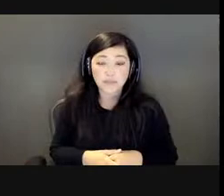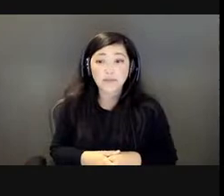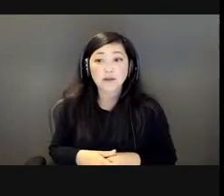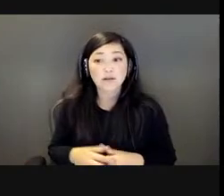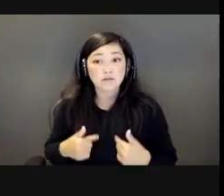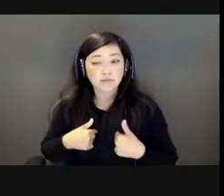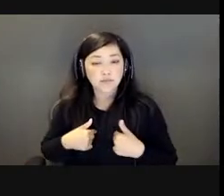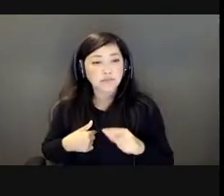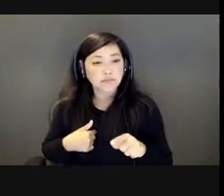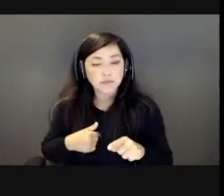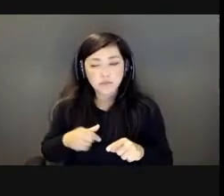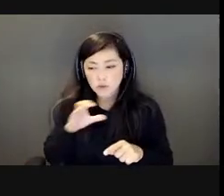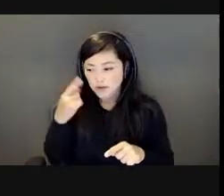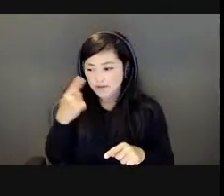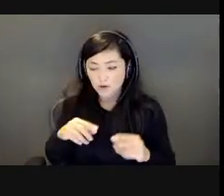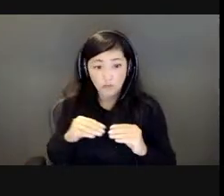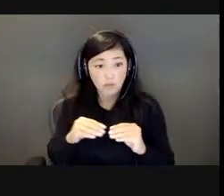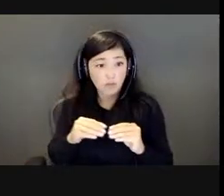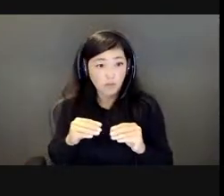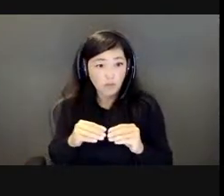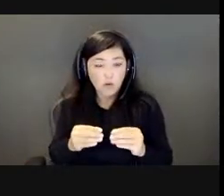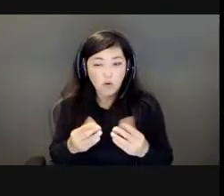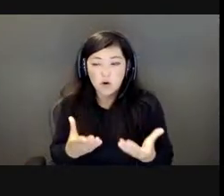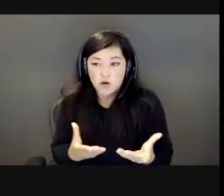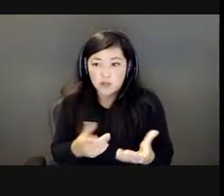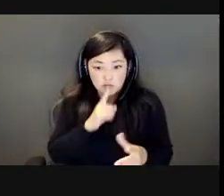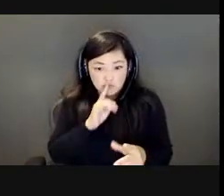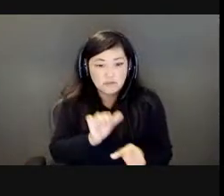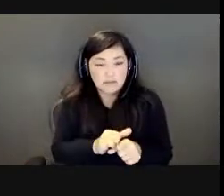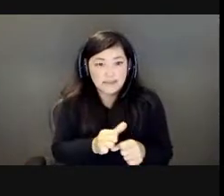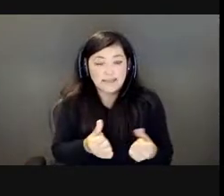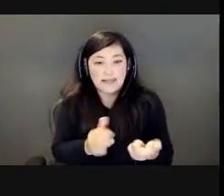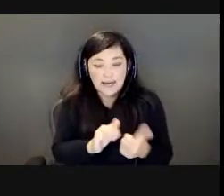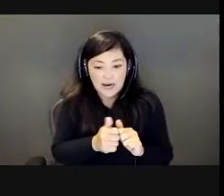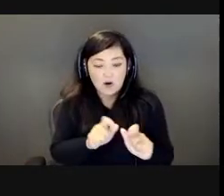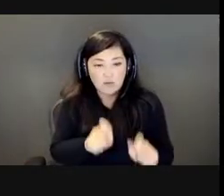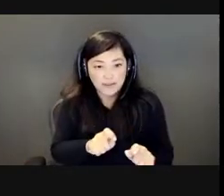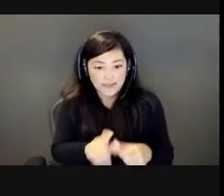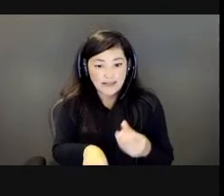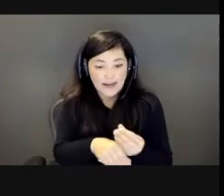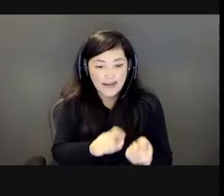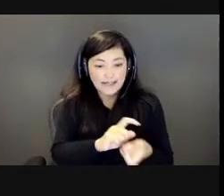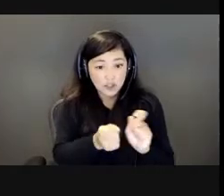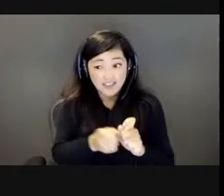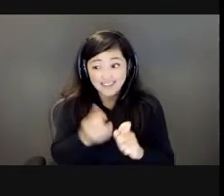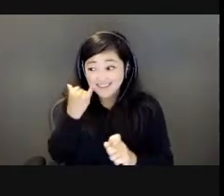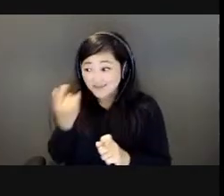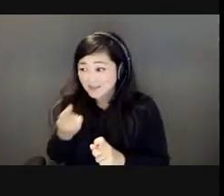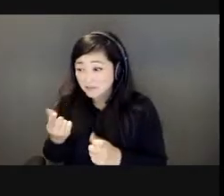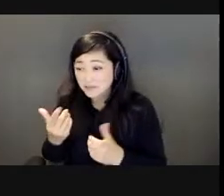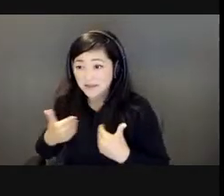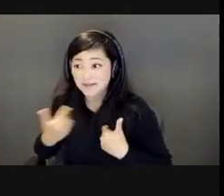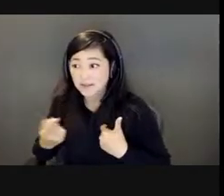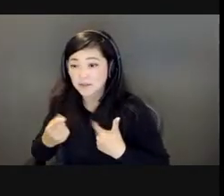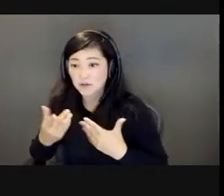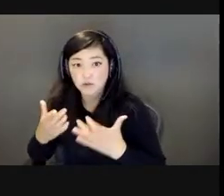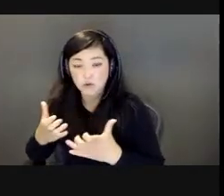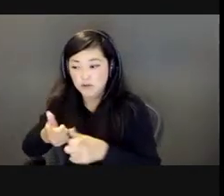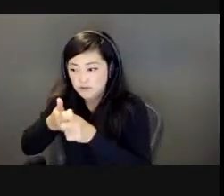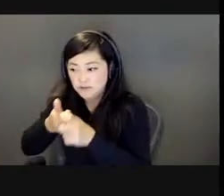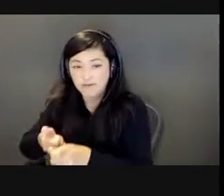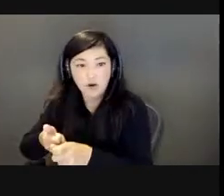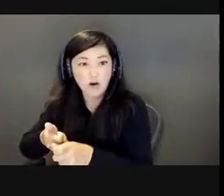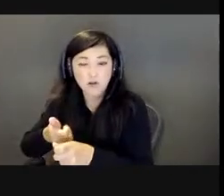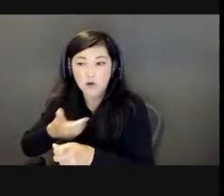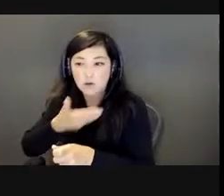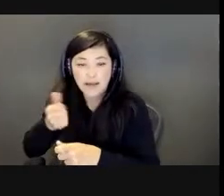for tangible, as specific as possible. If someone does have a best practice they want to cite, whether it's